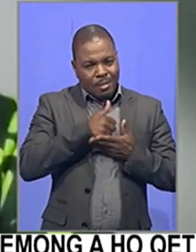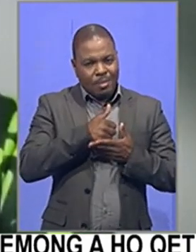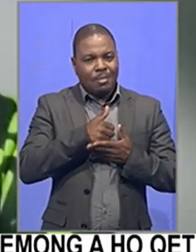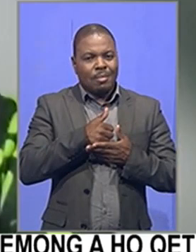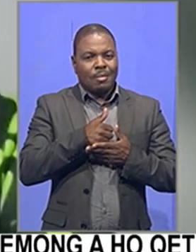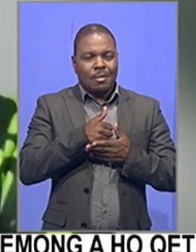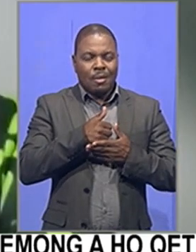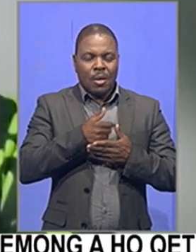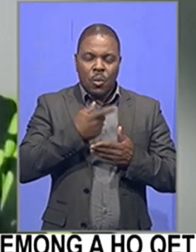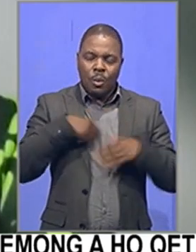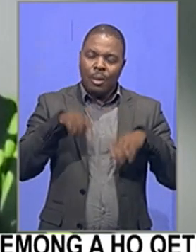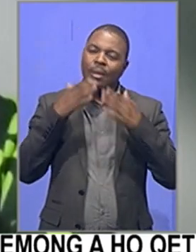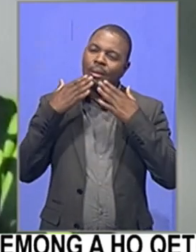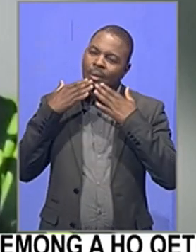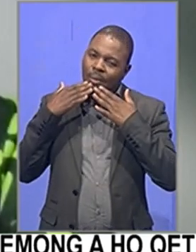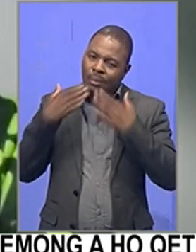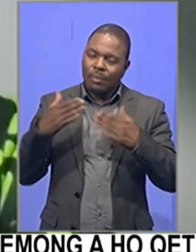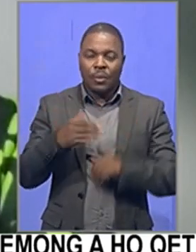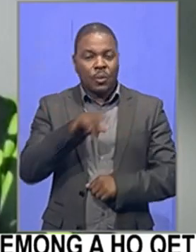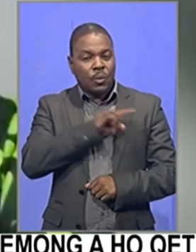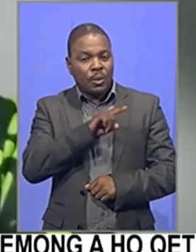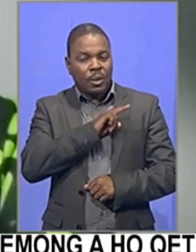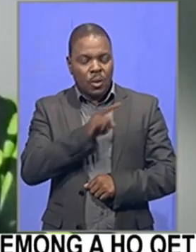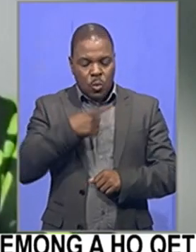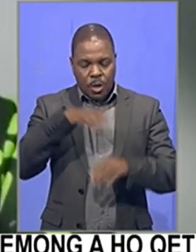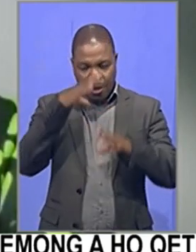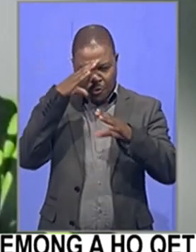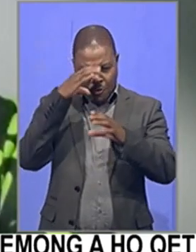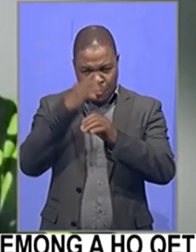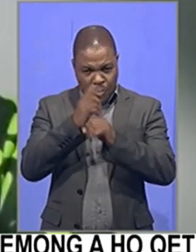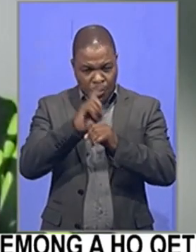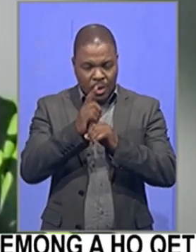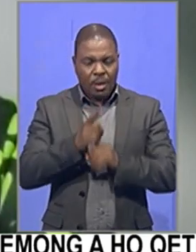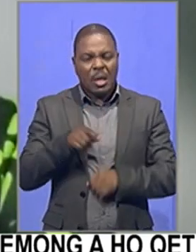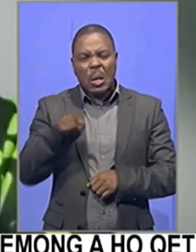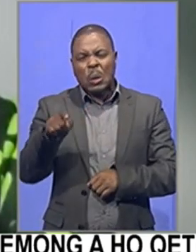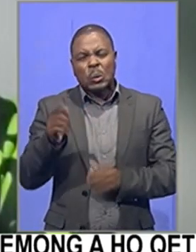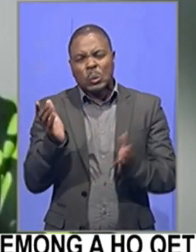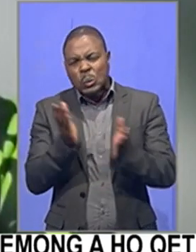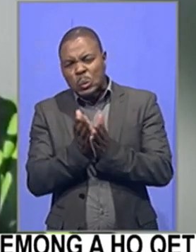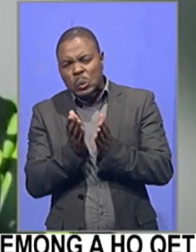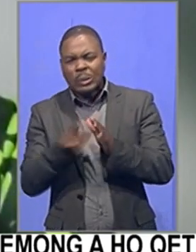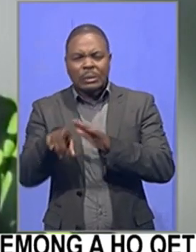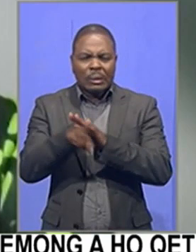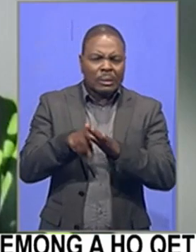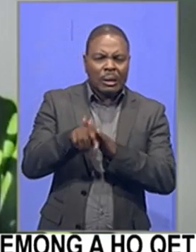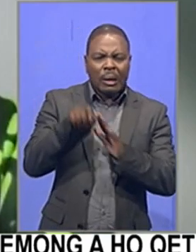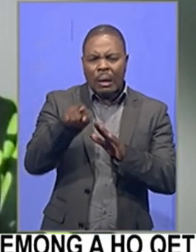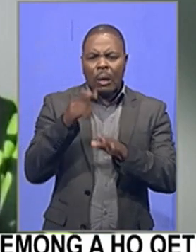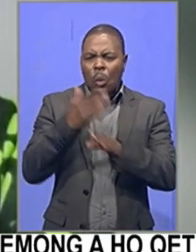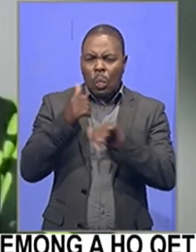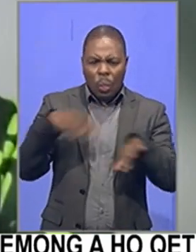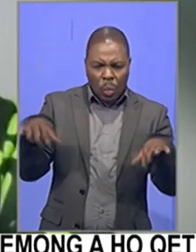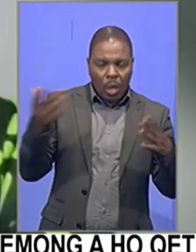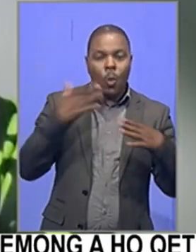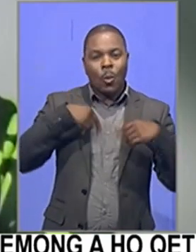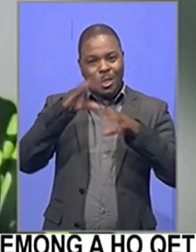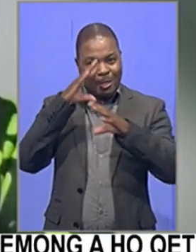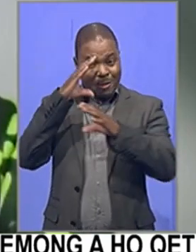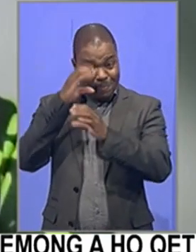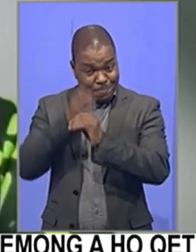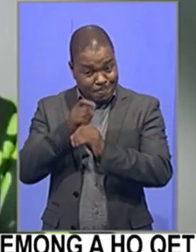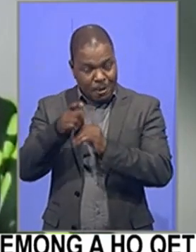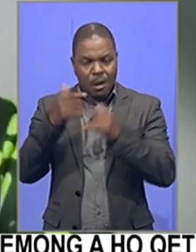we also forecast Maudi co-performing district and Ribwanaka Mugwano